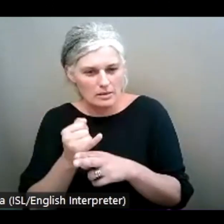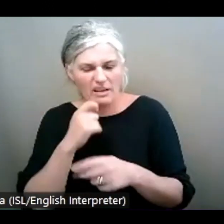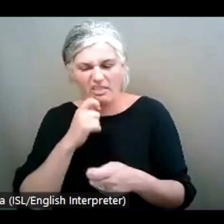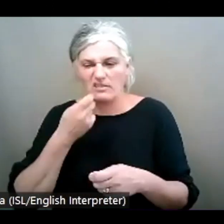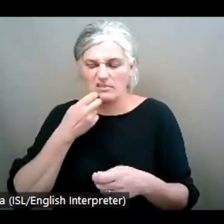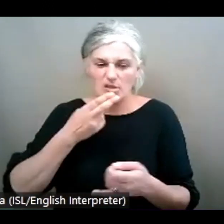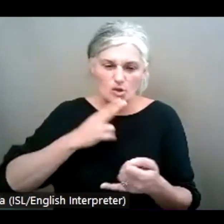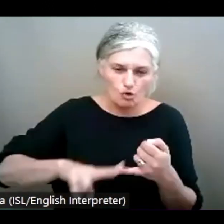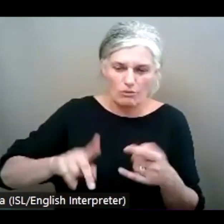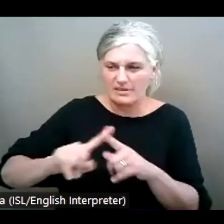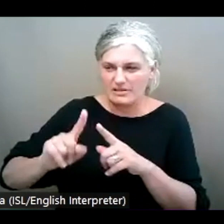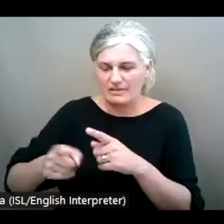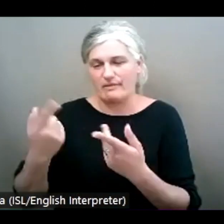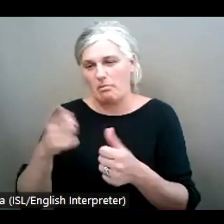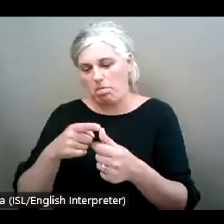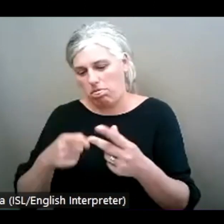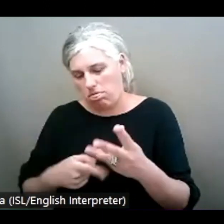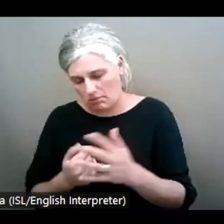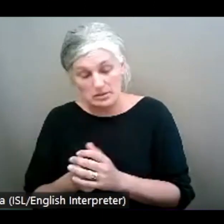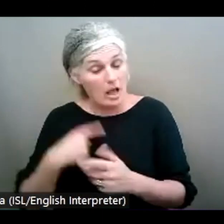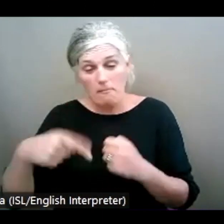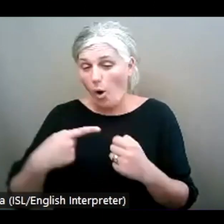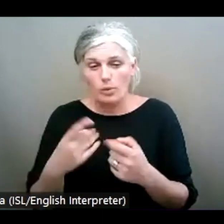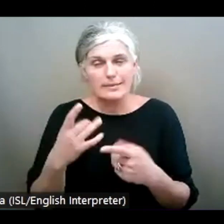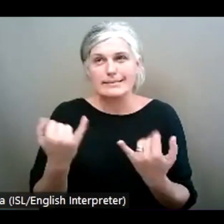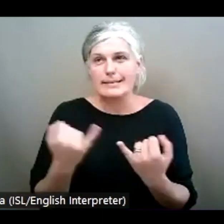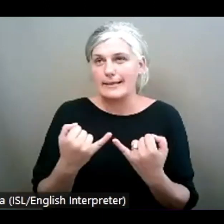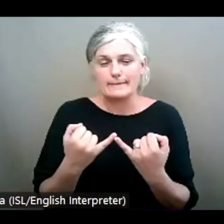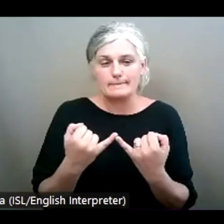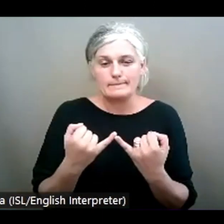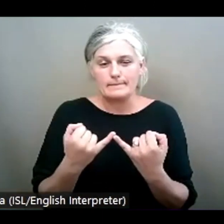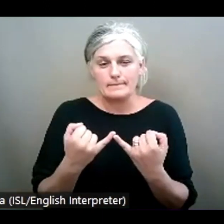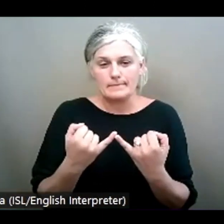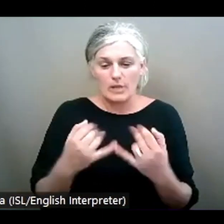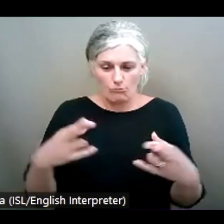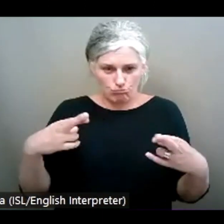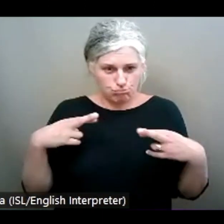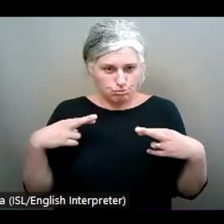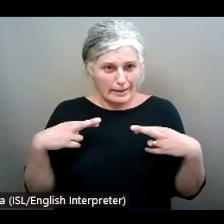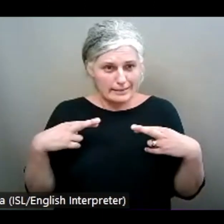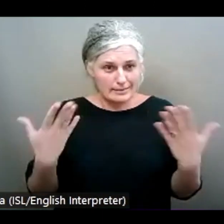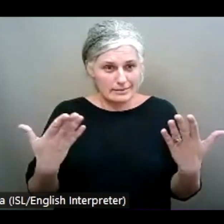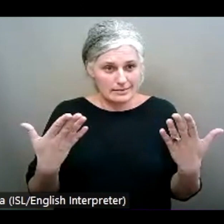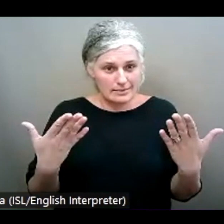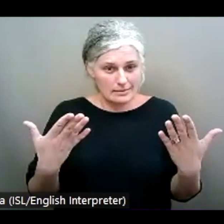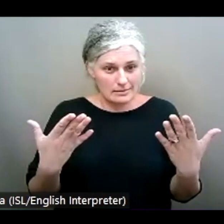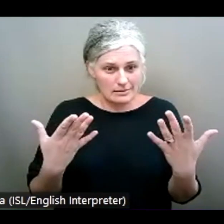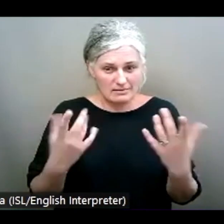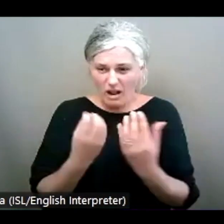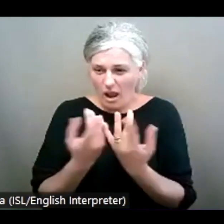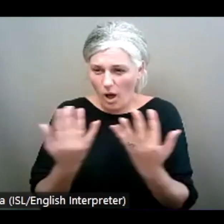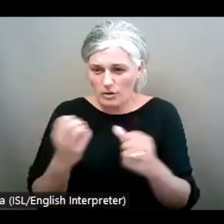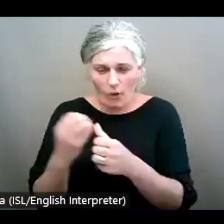insurance reasons that. So I was always kind of deprived, really, of many, many